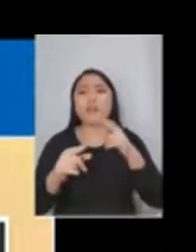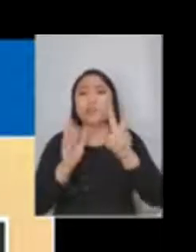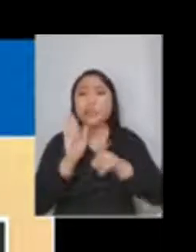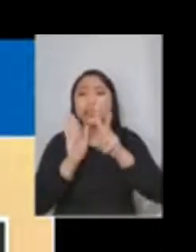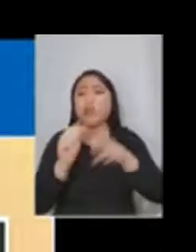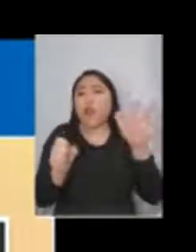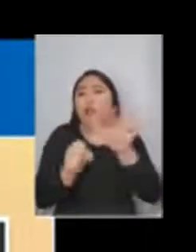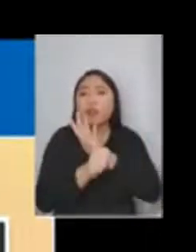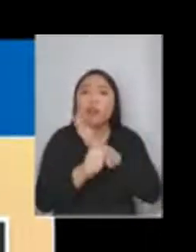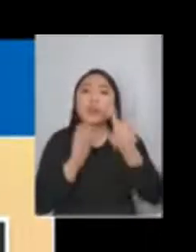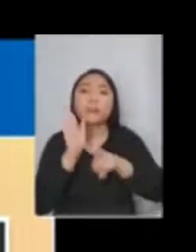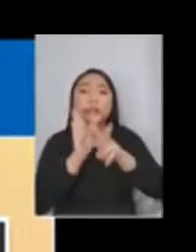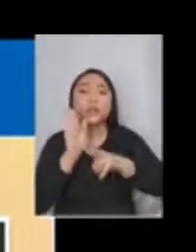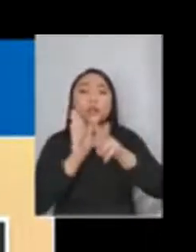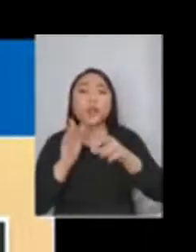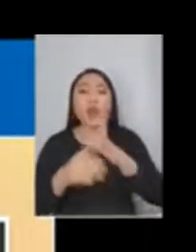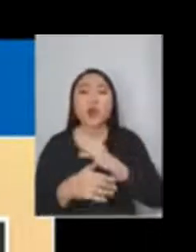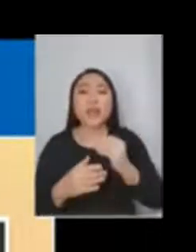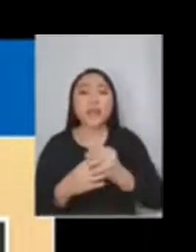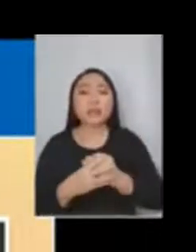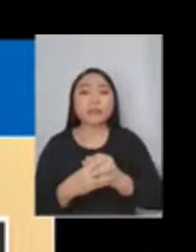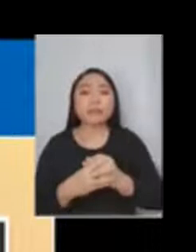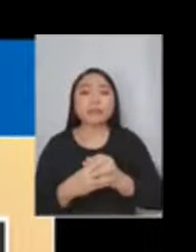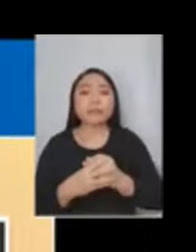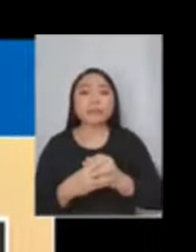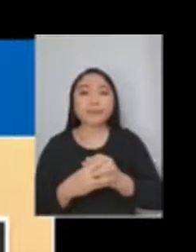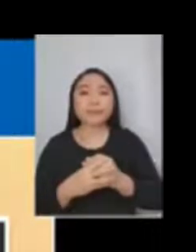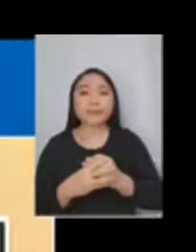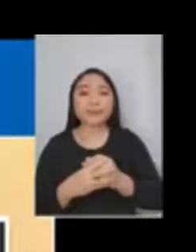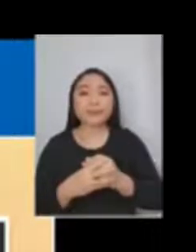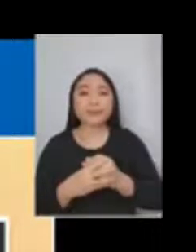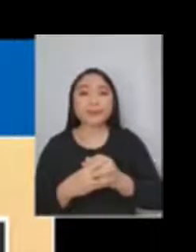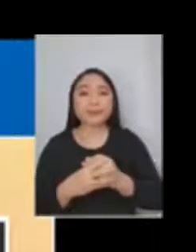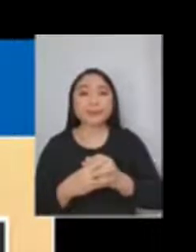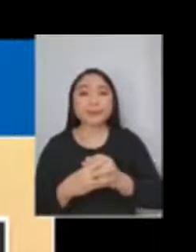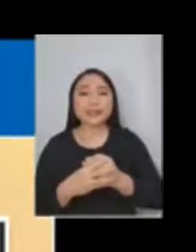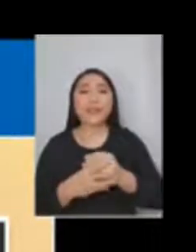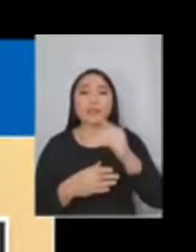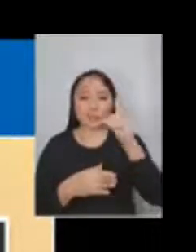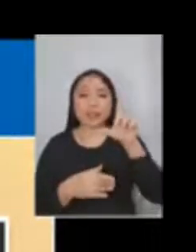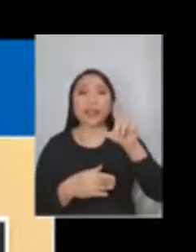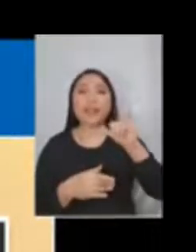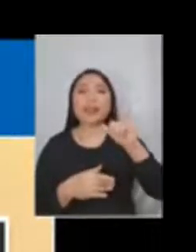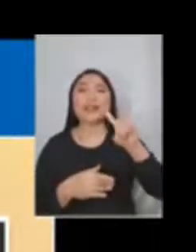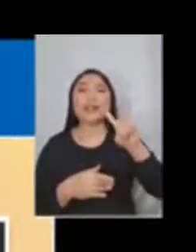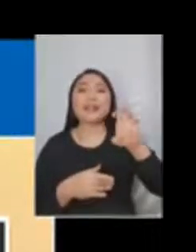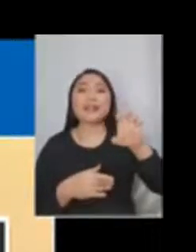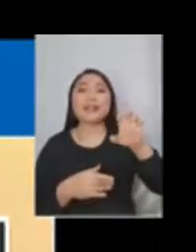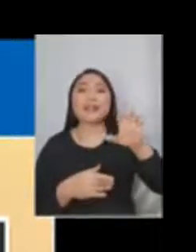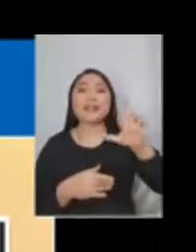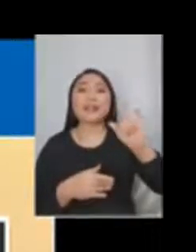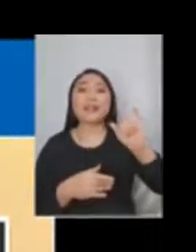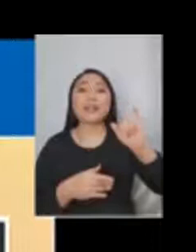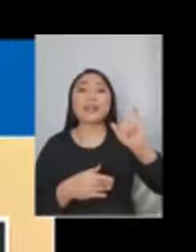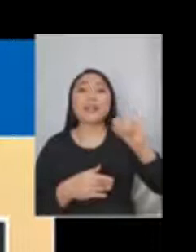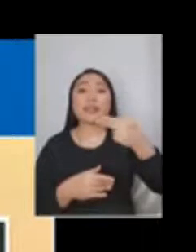DRRM materials, the Philippine Men and Women of Science. Yan. Ilan lang mang po yan sa mga laman. Mamaya iisa-isahin natin